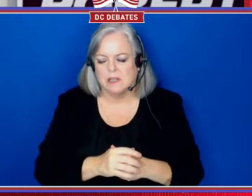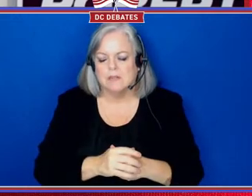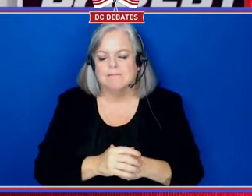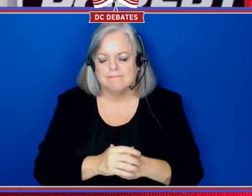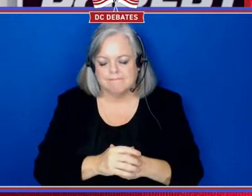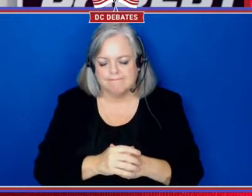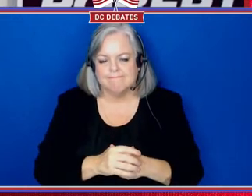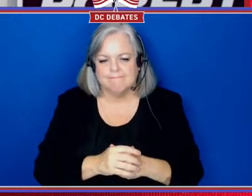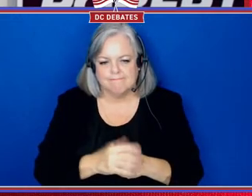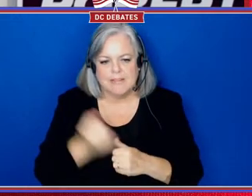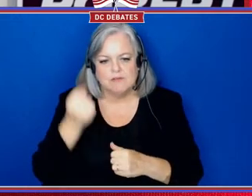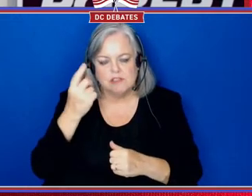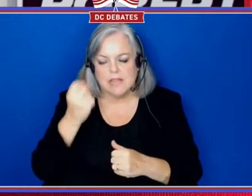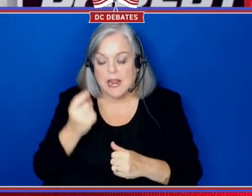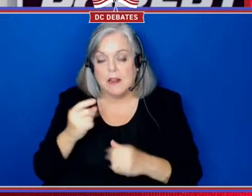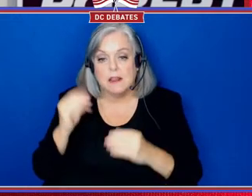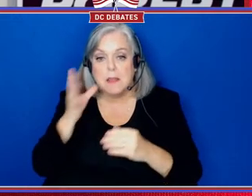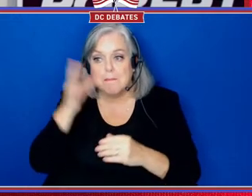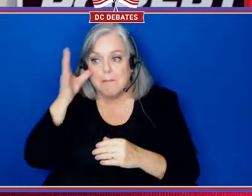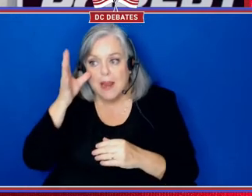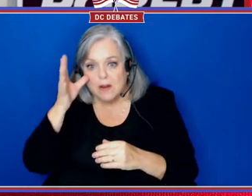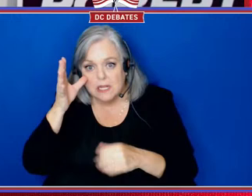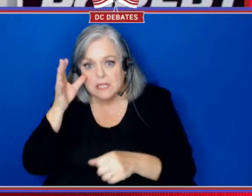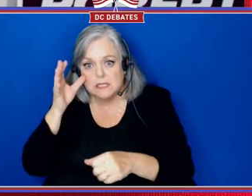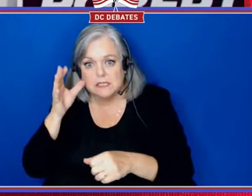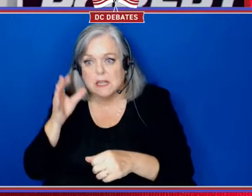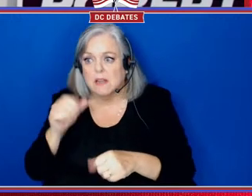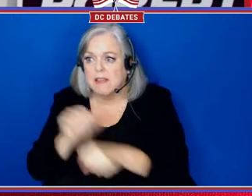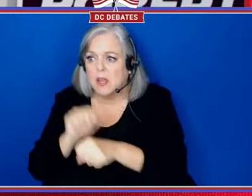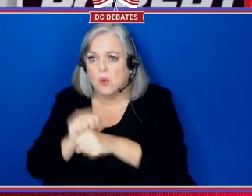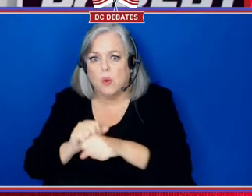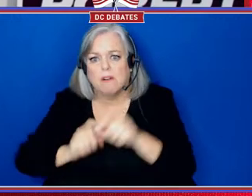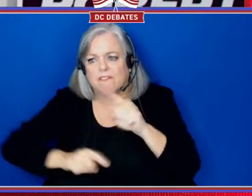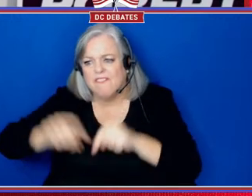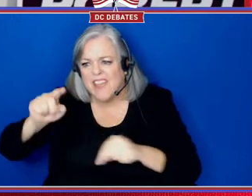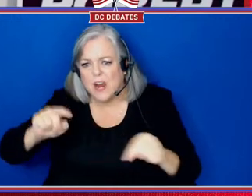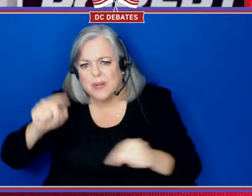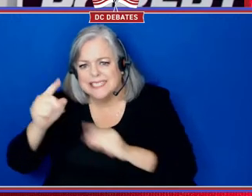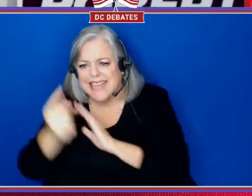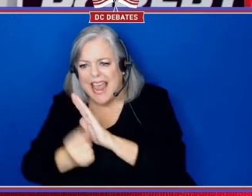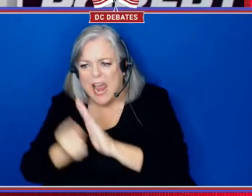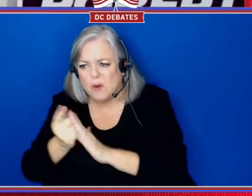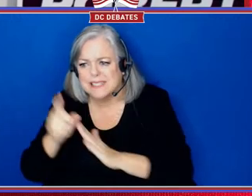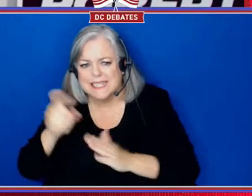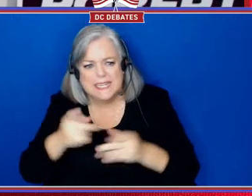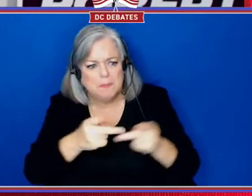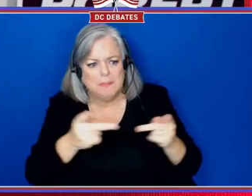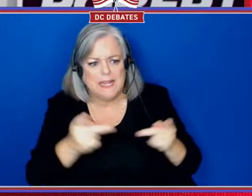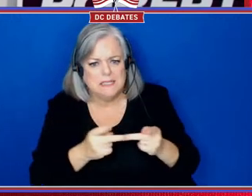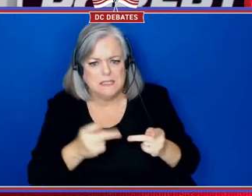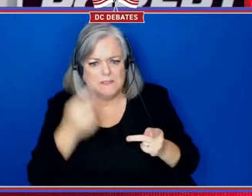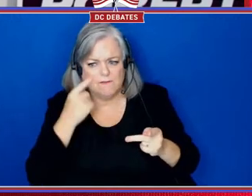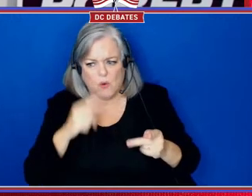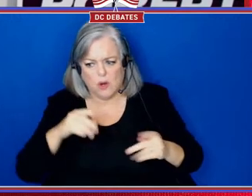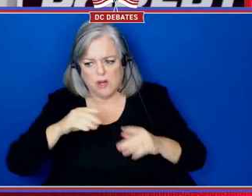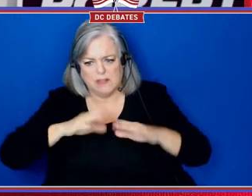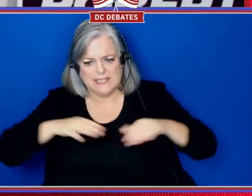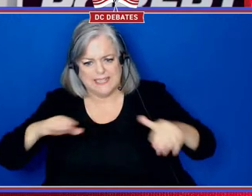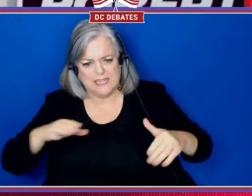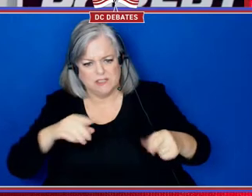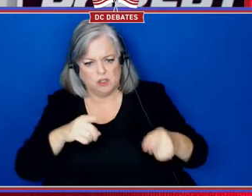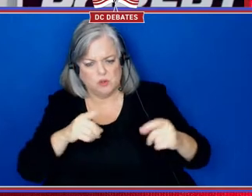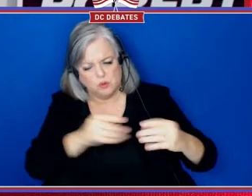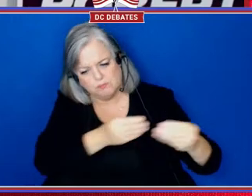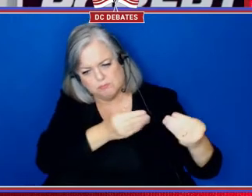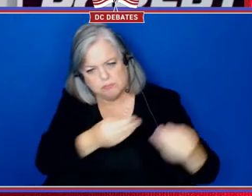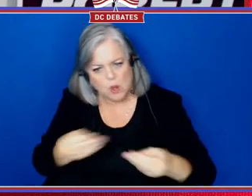uncommon hours and need a place to educate their kids where they can get more help in the evening. I'm hearing from students like the students from Washington Met,